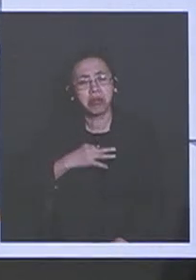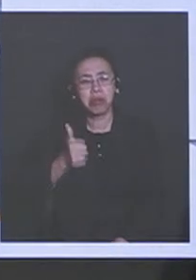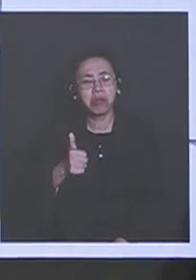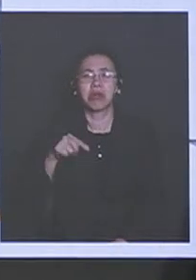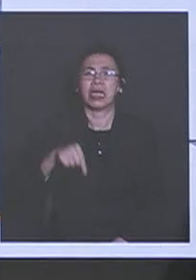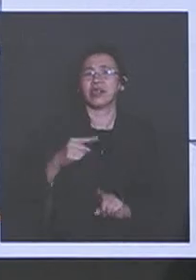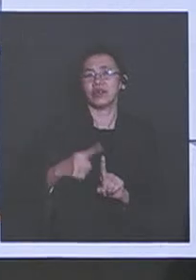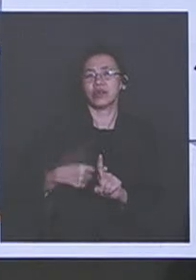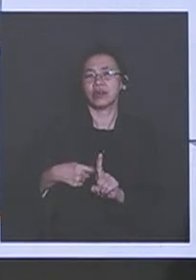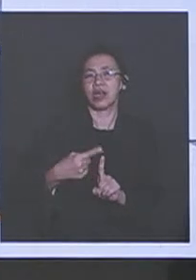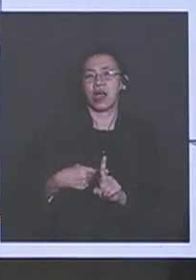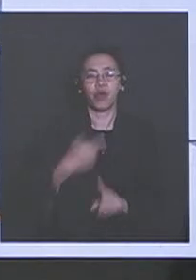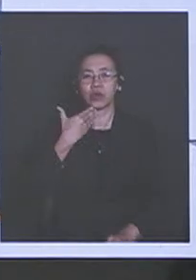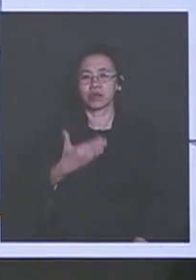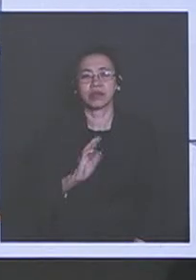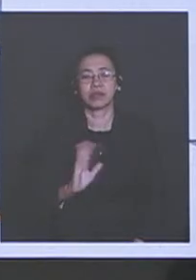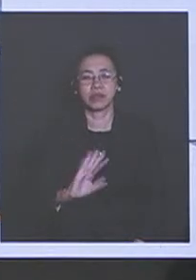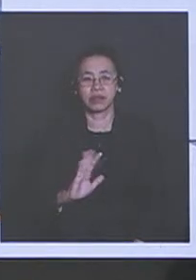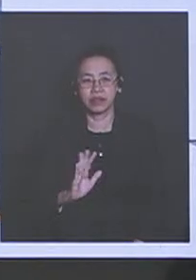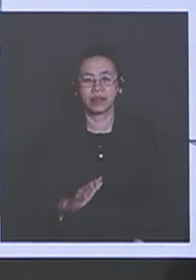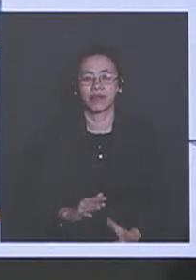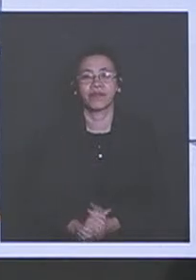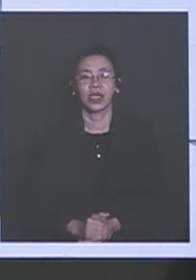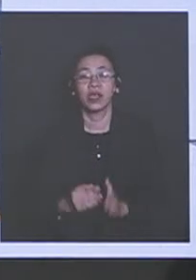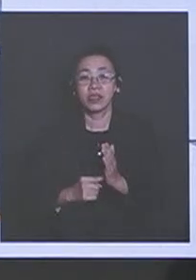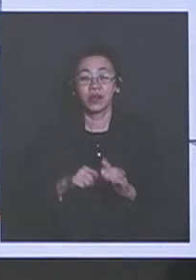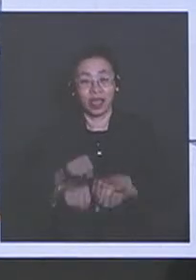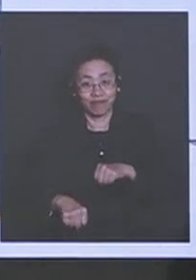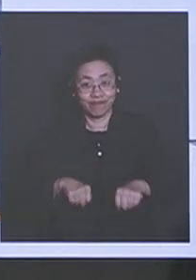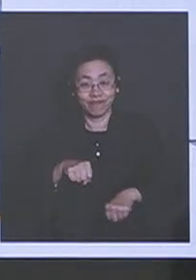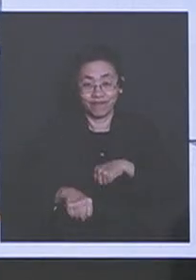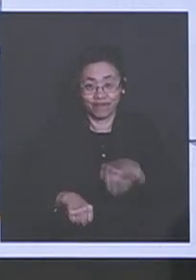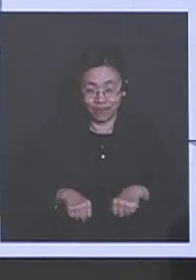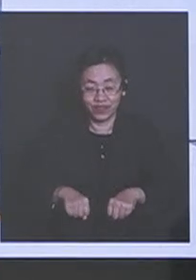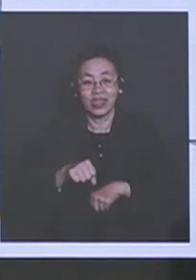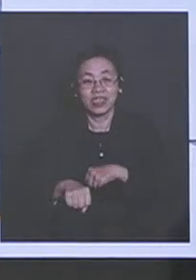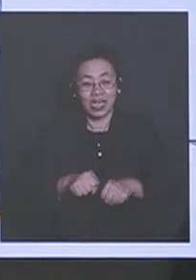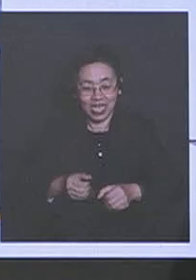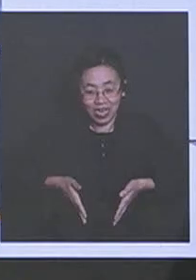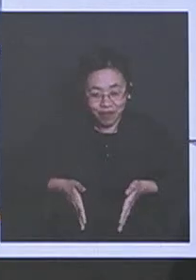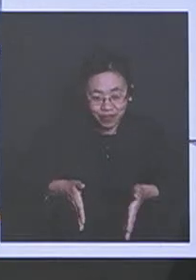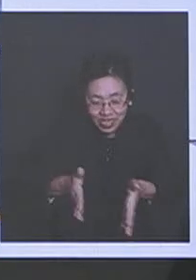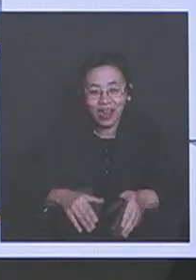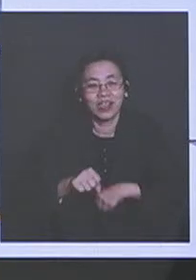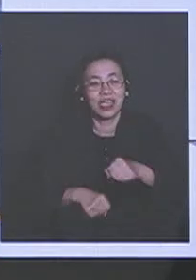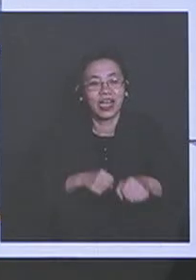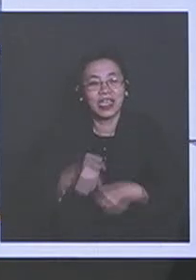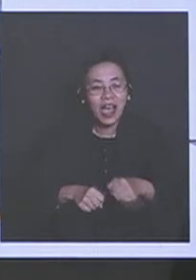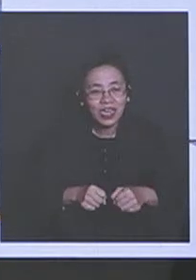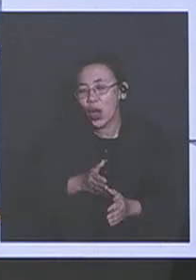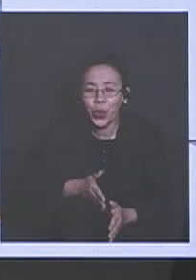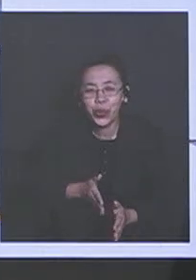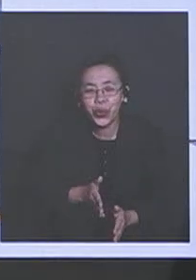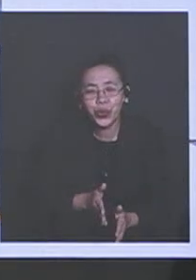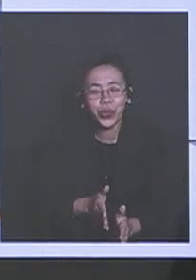about bikes, we had hundreds of miles of separated bike lanes throughout the city. And that as well, thankfully, is